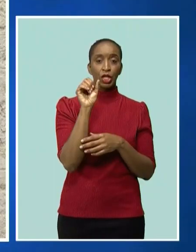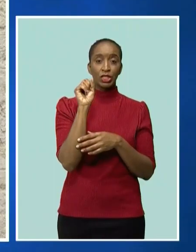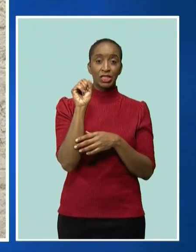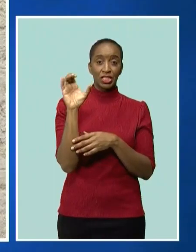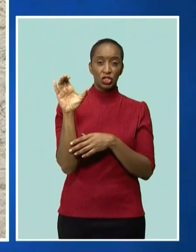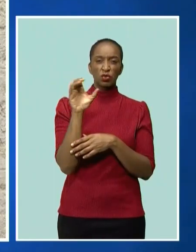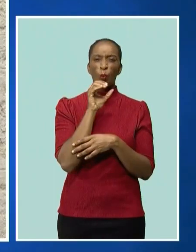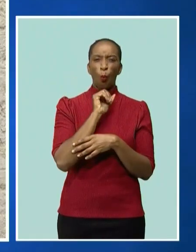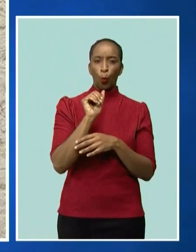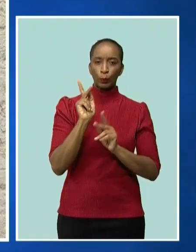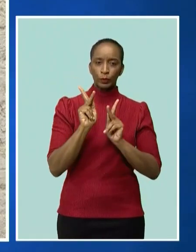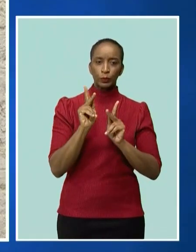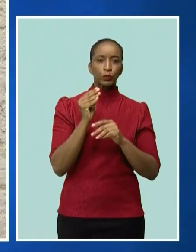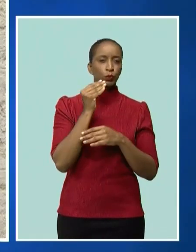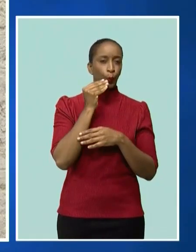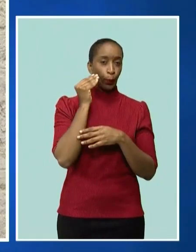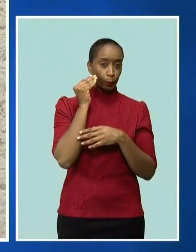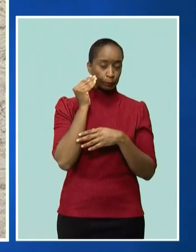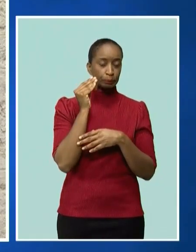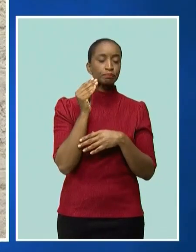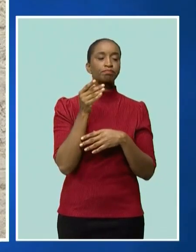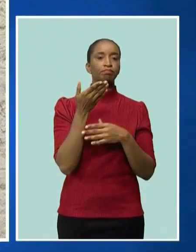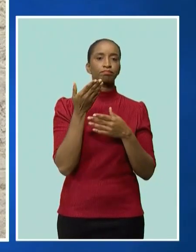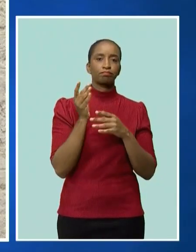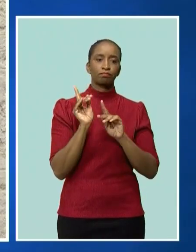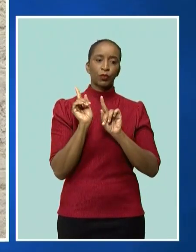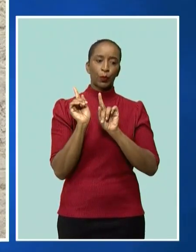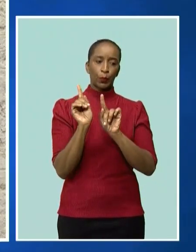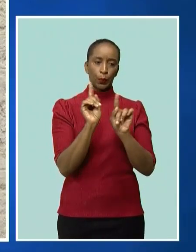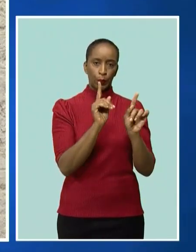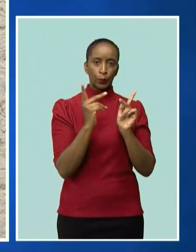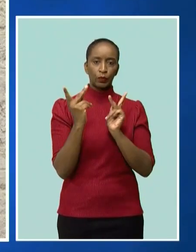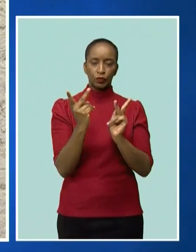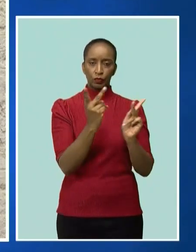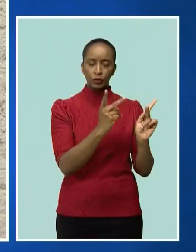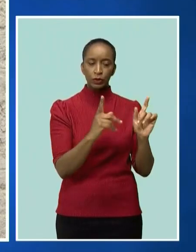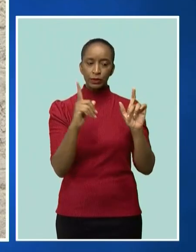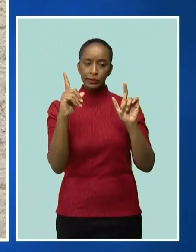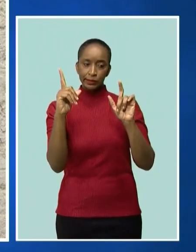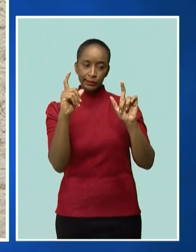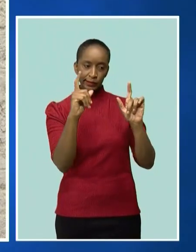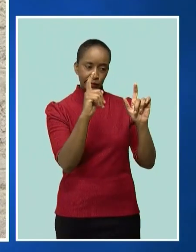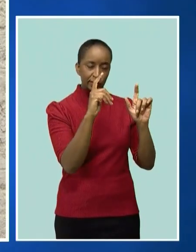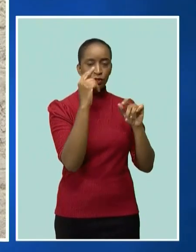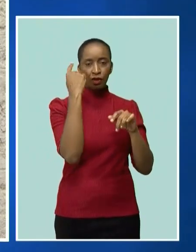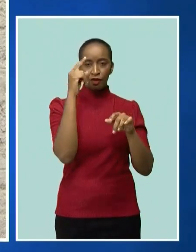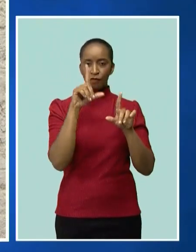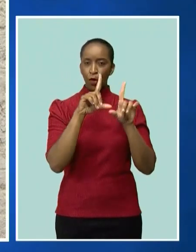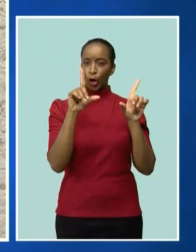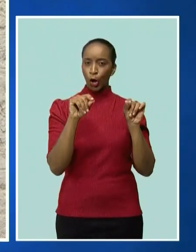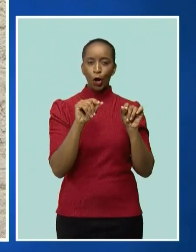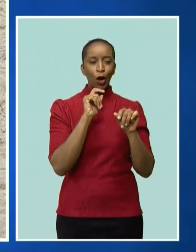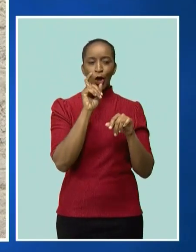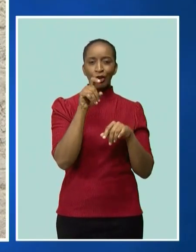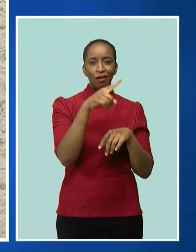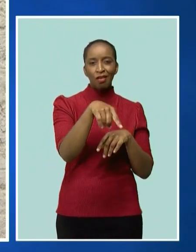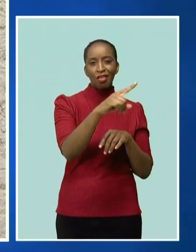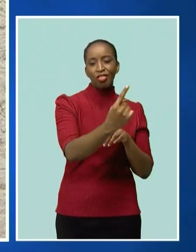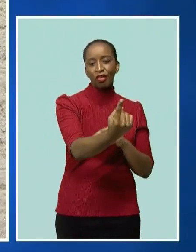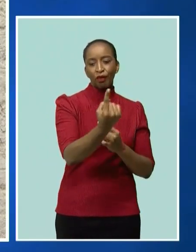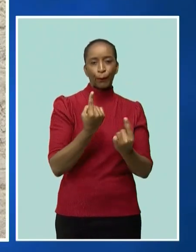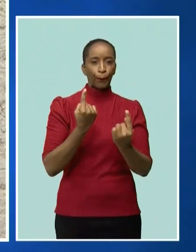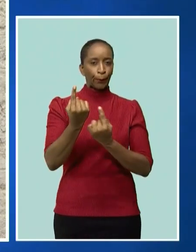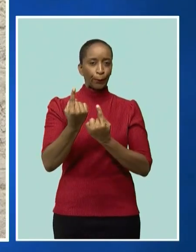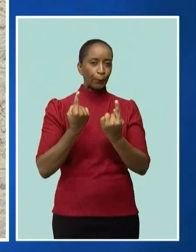the pictures for them in situ in their home. And therefore, if we were able to do that, then we will also be able to do it with